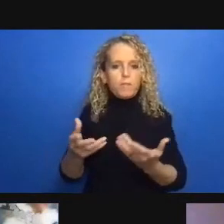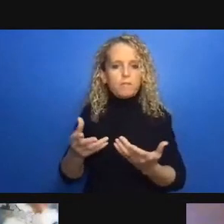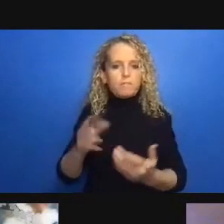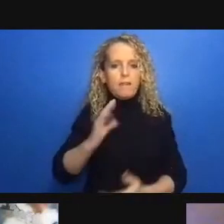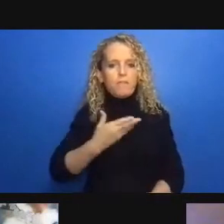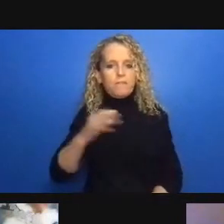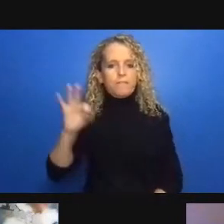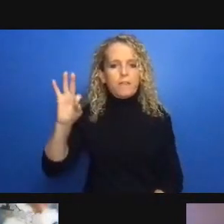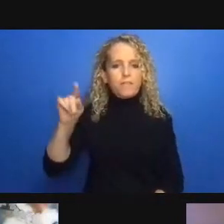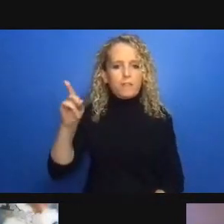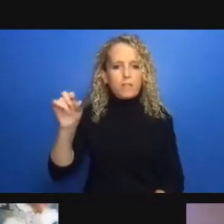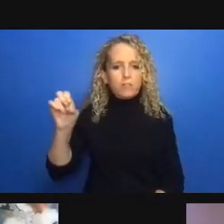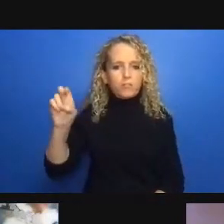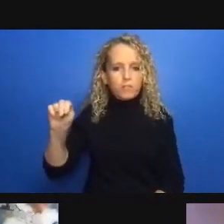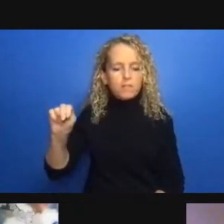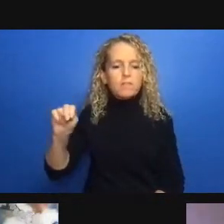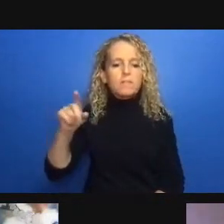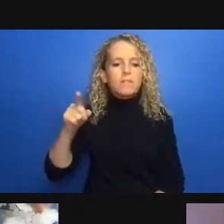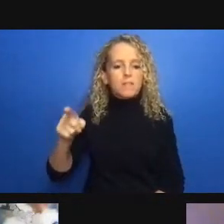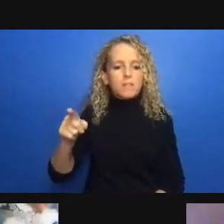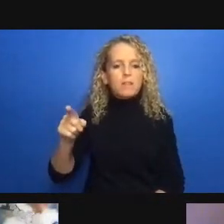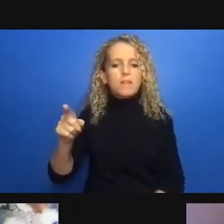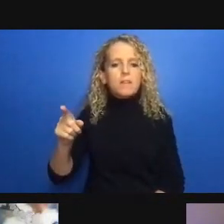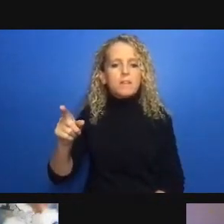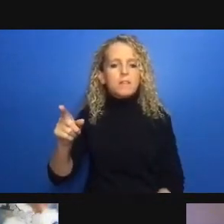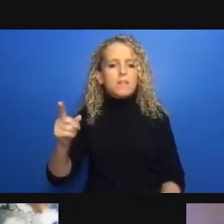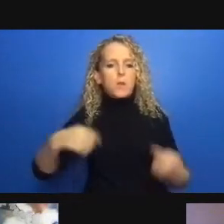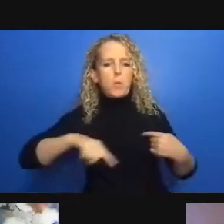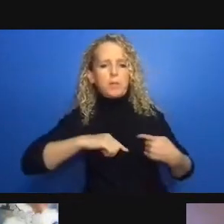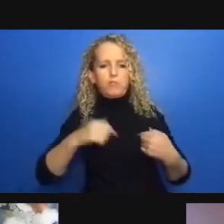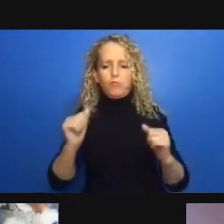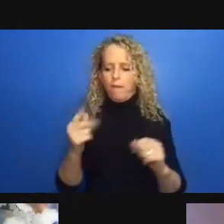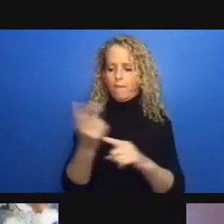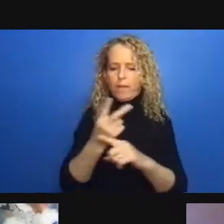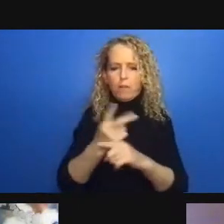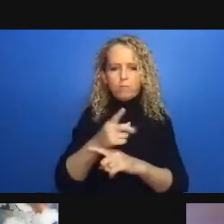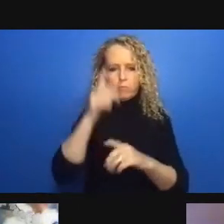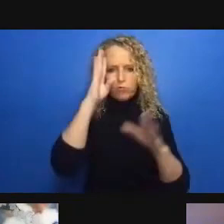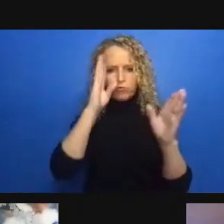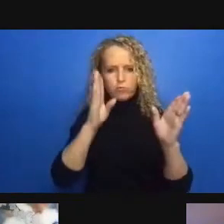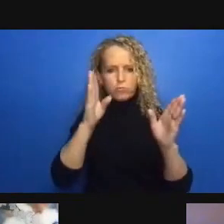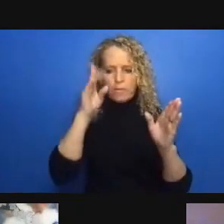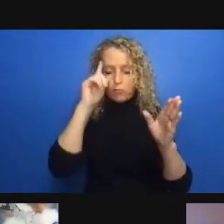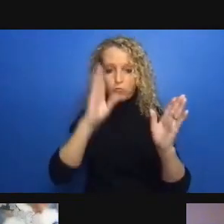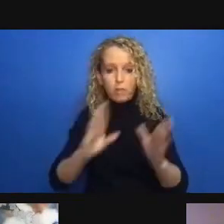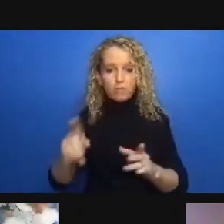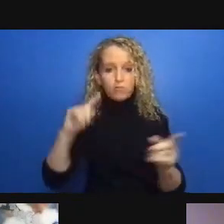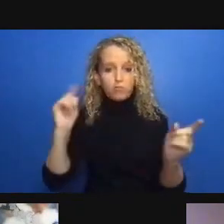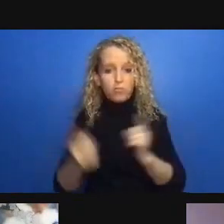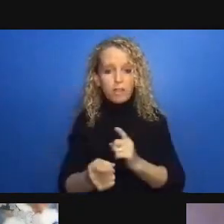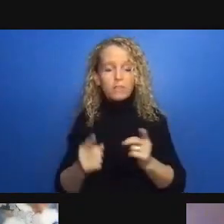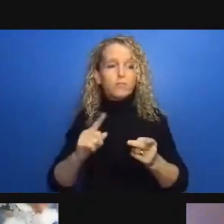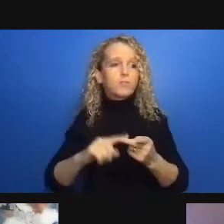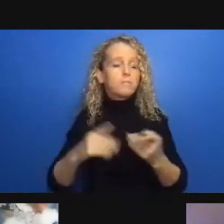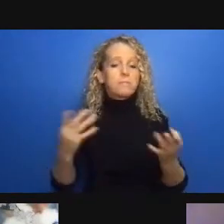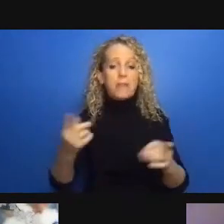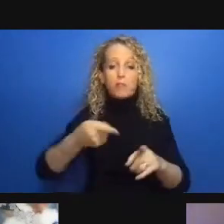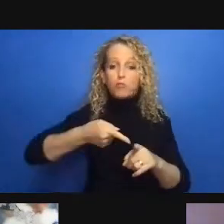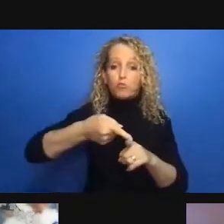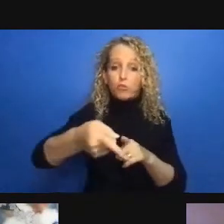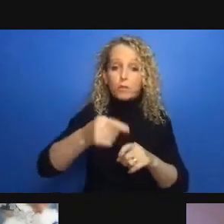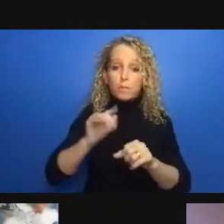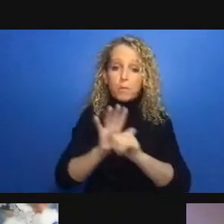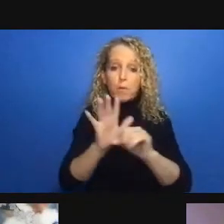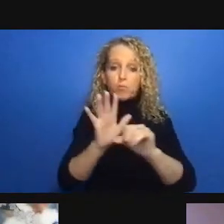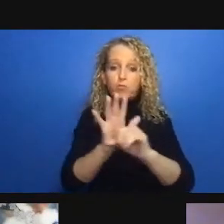been reflecting on and saying, okay, what, how does that strategy need to change? You know, career promotions is important, making sure people understand